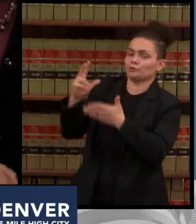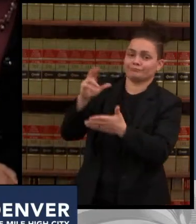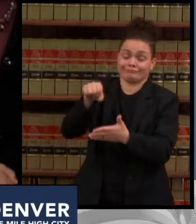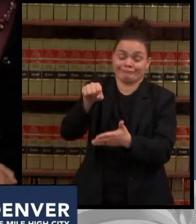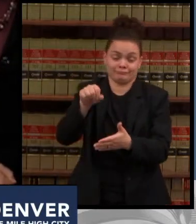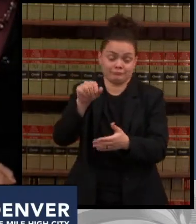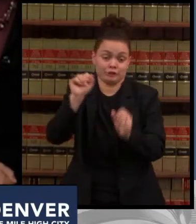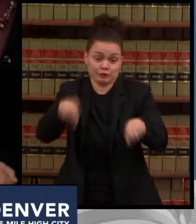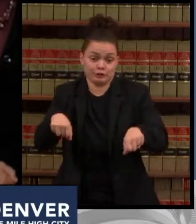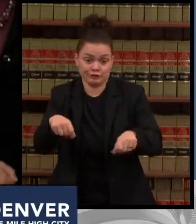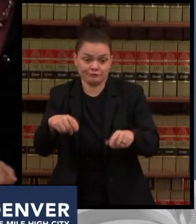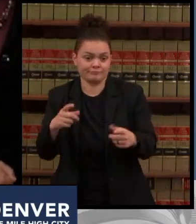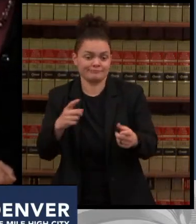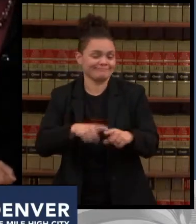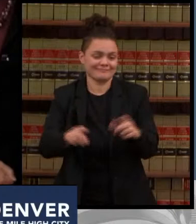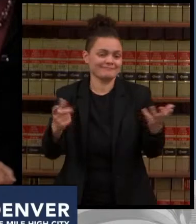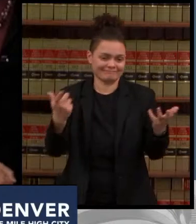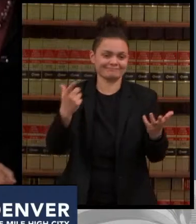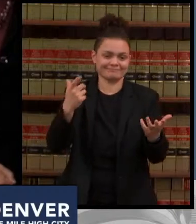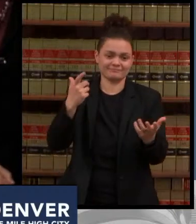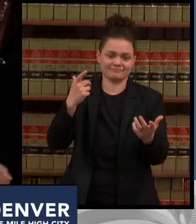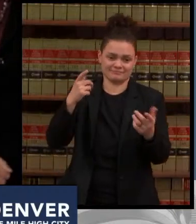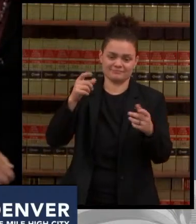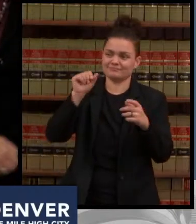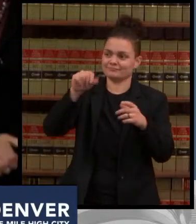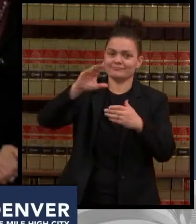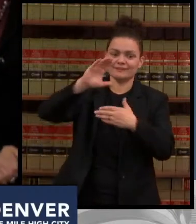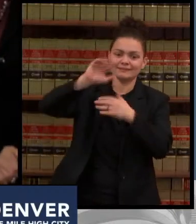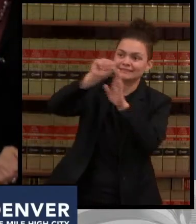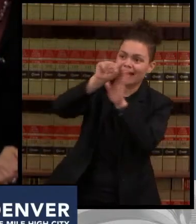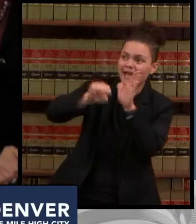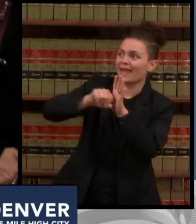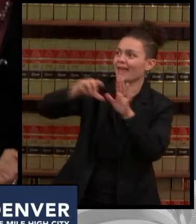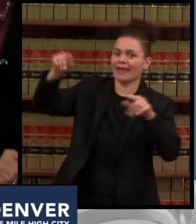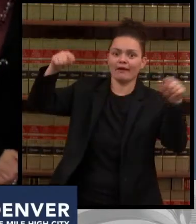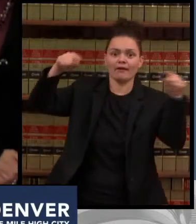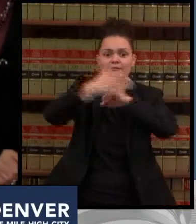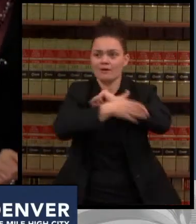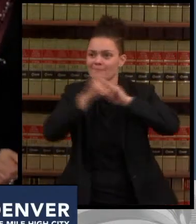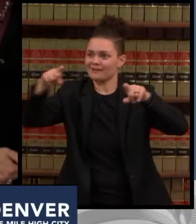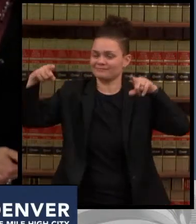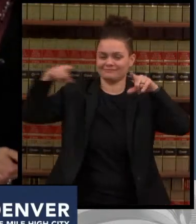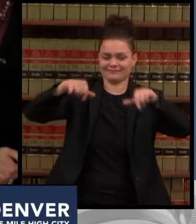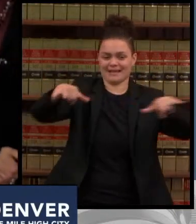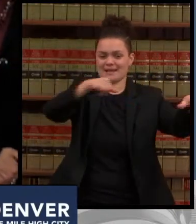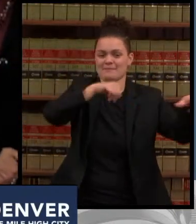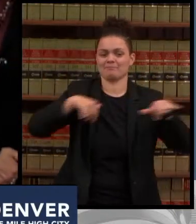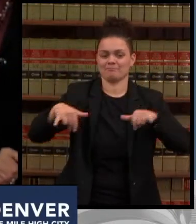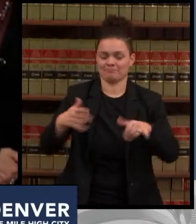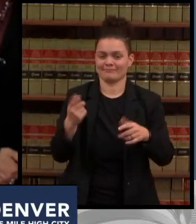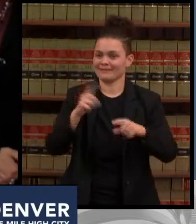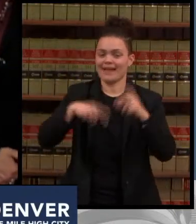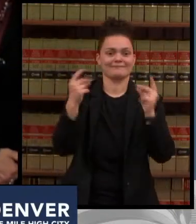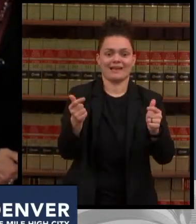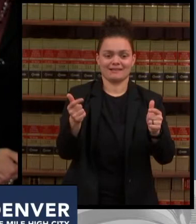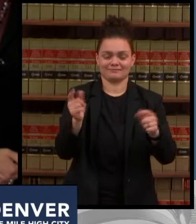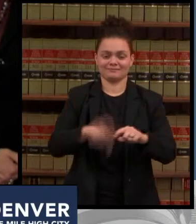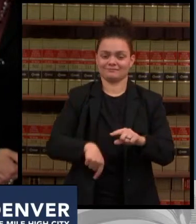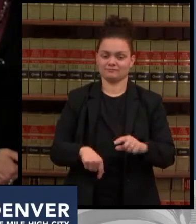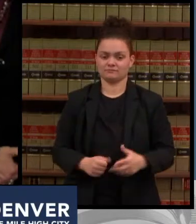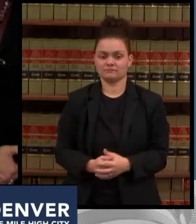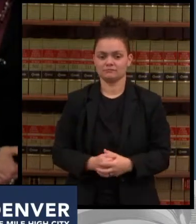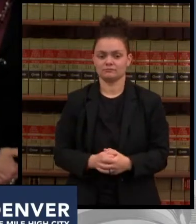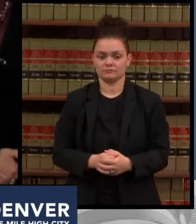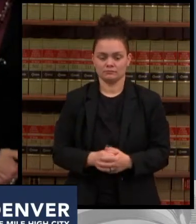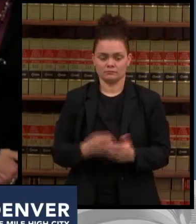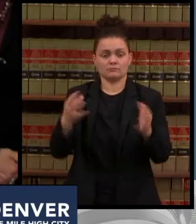of our governance structure, and so it takes time for us to get to where we need to go. But the reality is we're here now, and we need folks to comply with